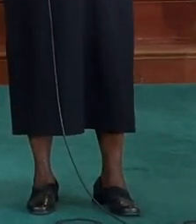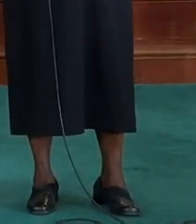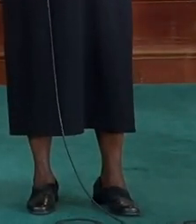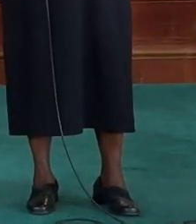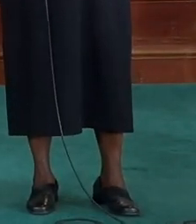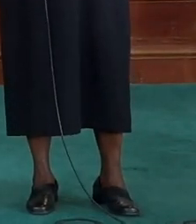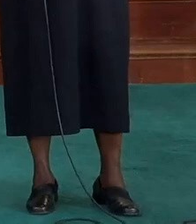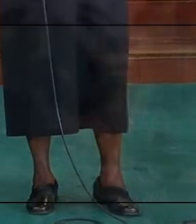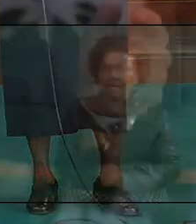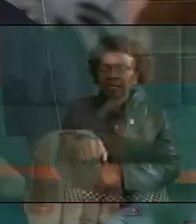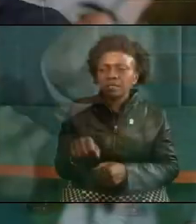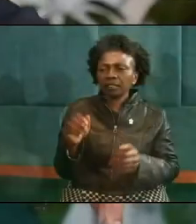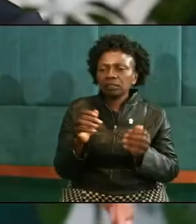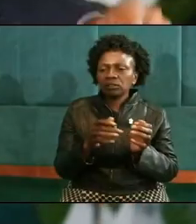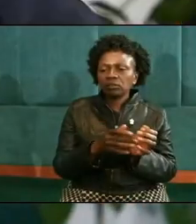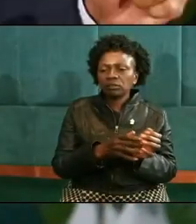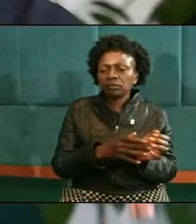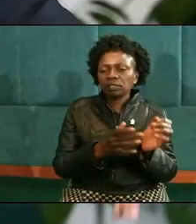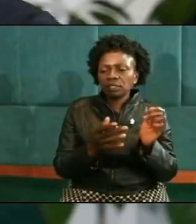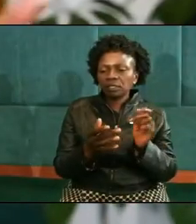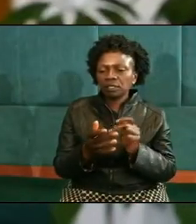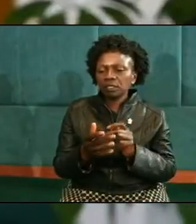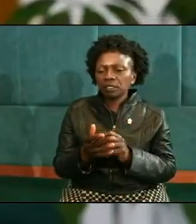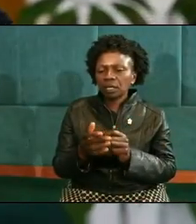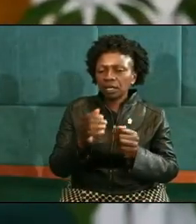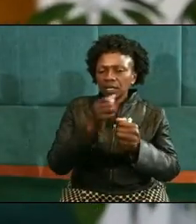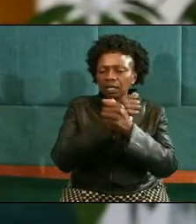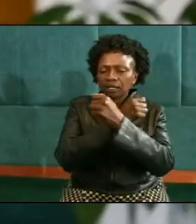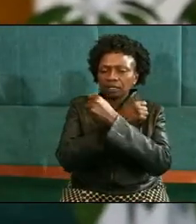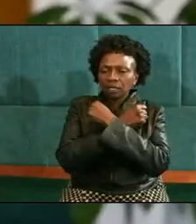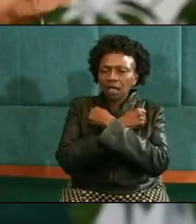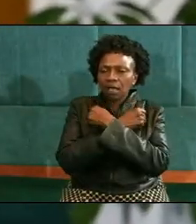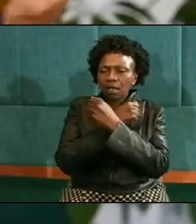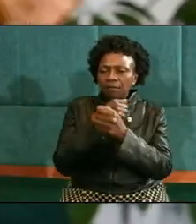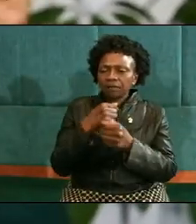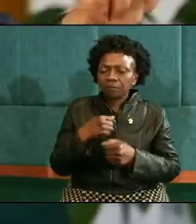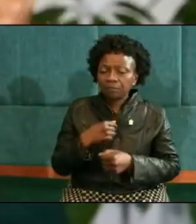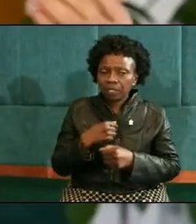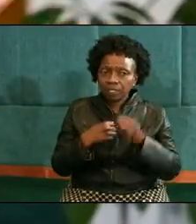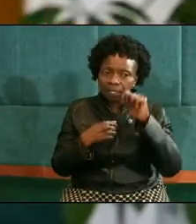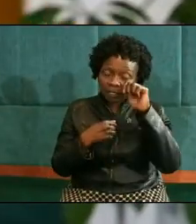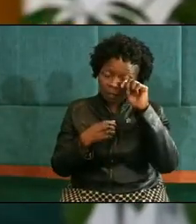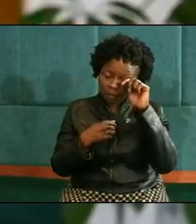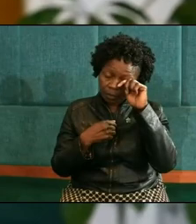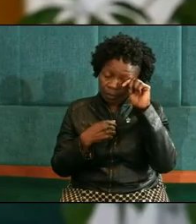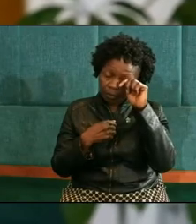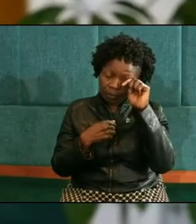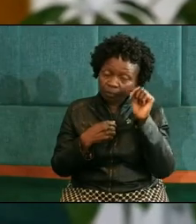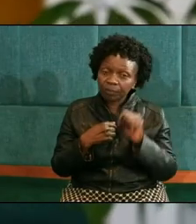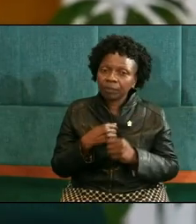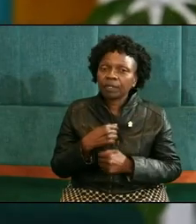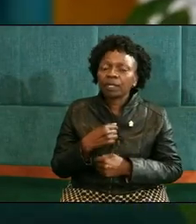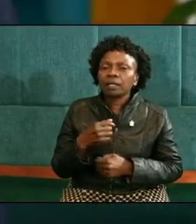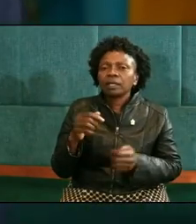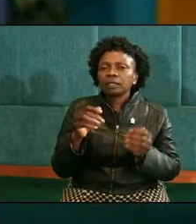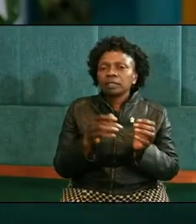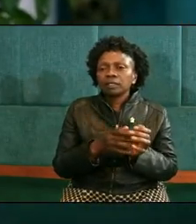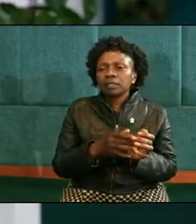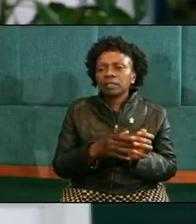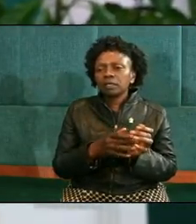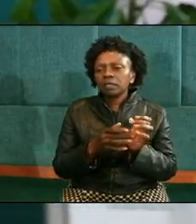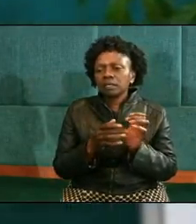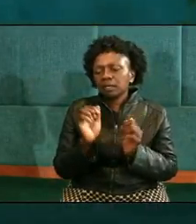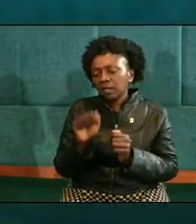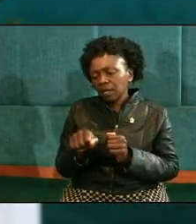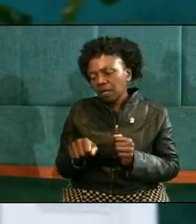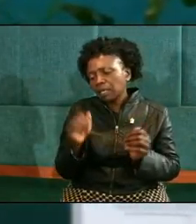you. Come. Your child is here. Hold your child's hand and come. Come, come, come, come. Your grandma, hold your son's hand